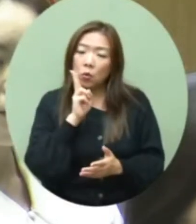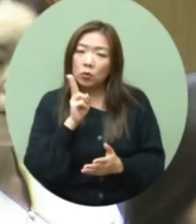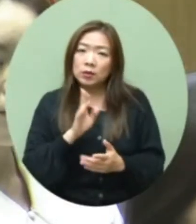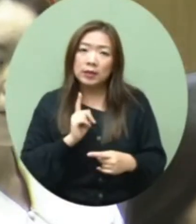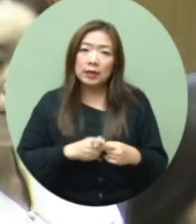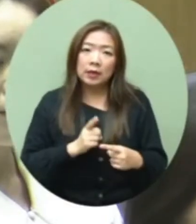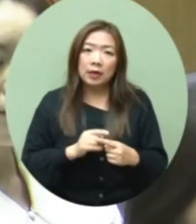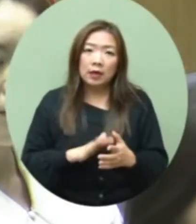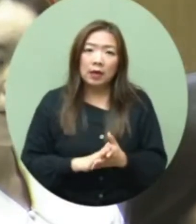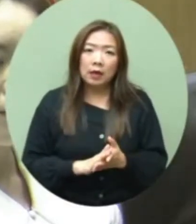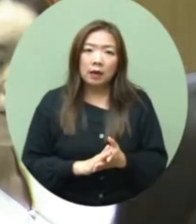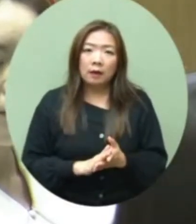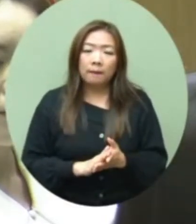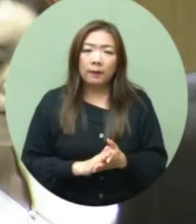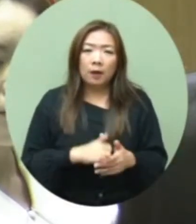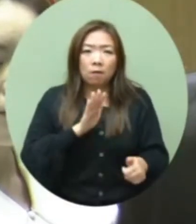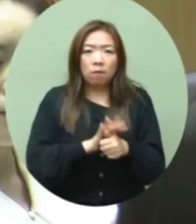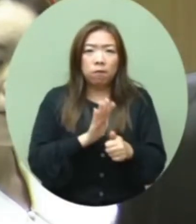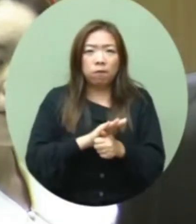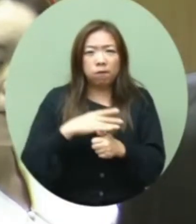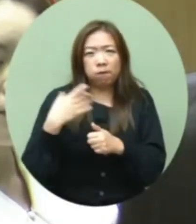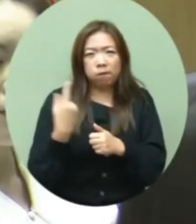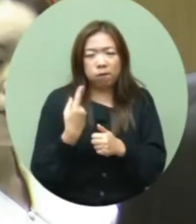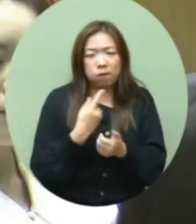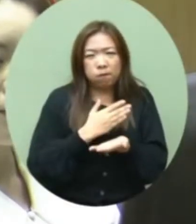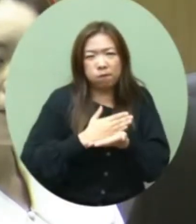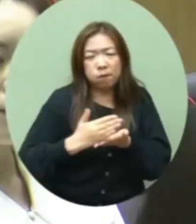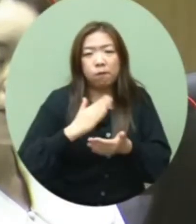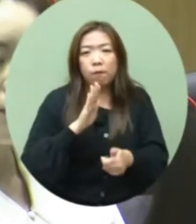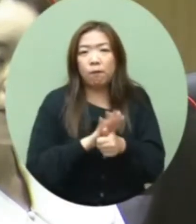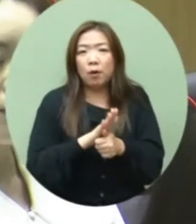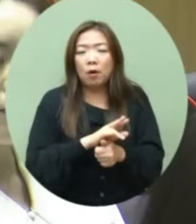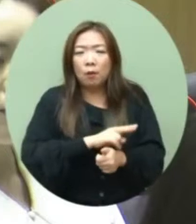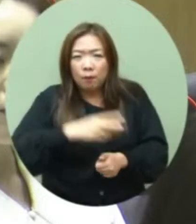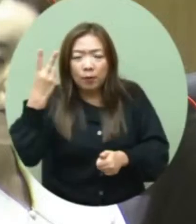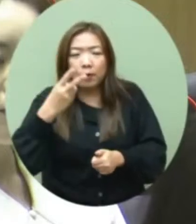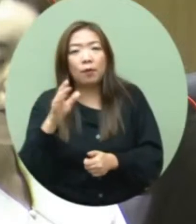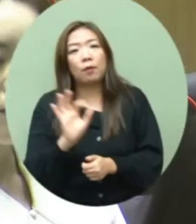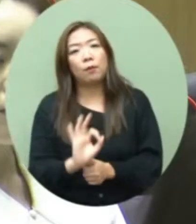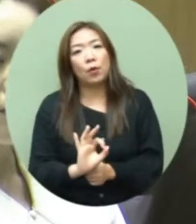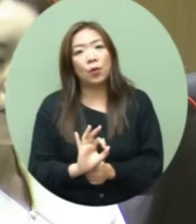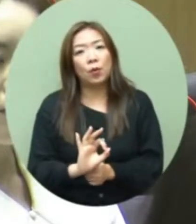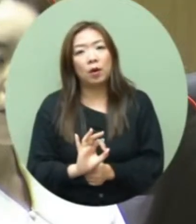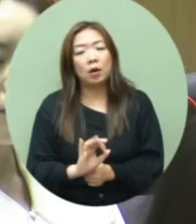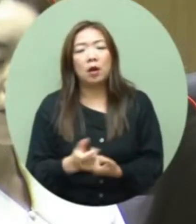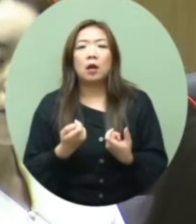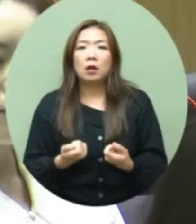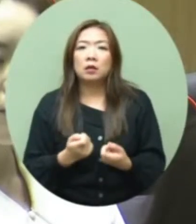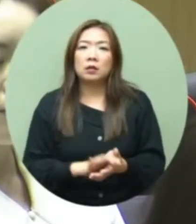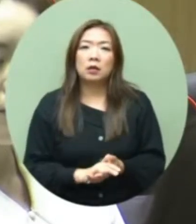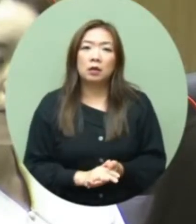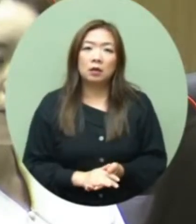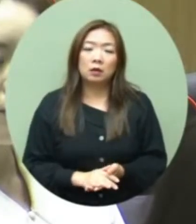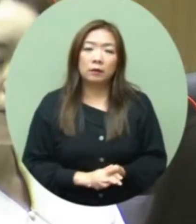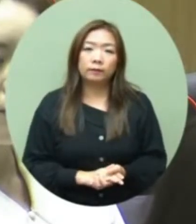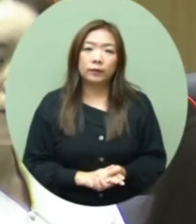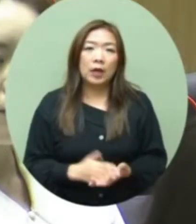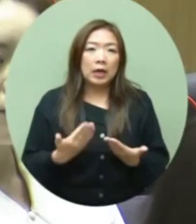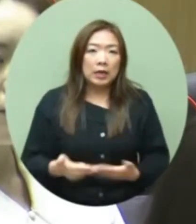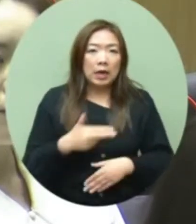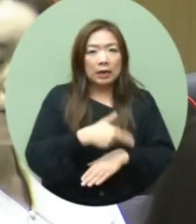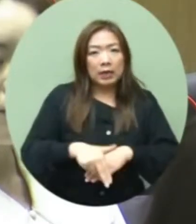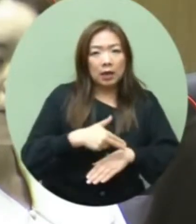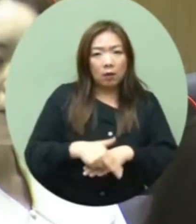you emphasize on reform. However, we have yet to see major changes